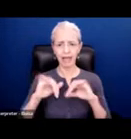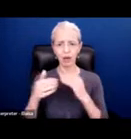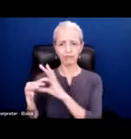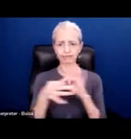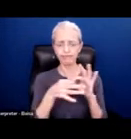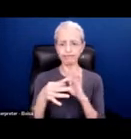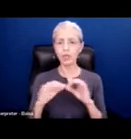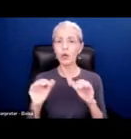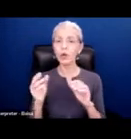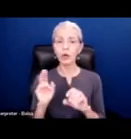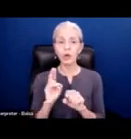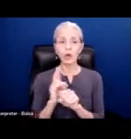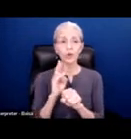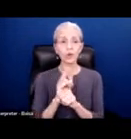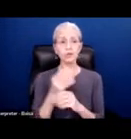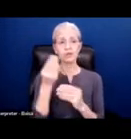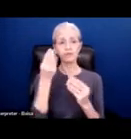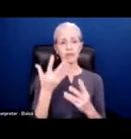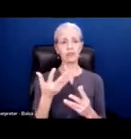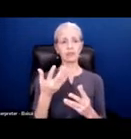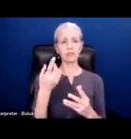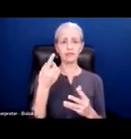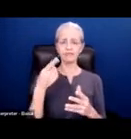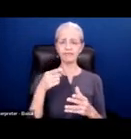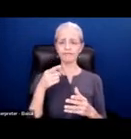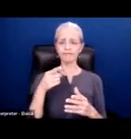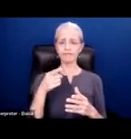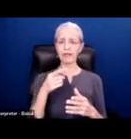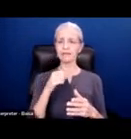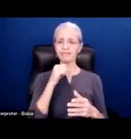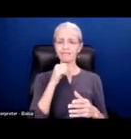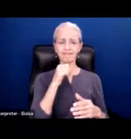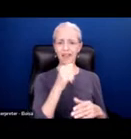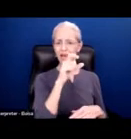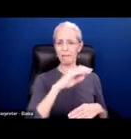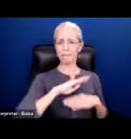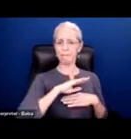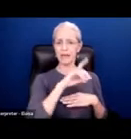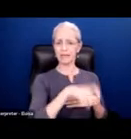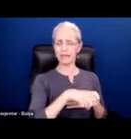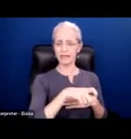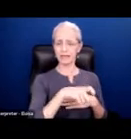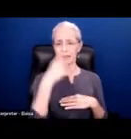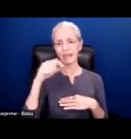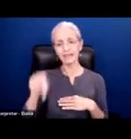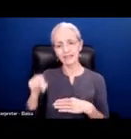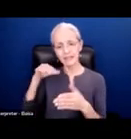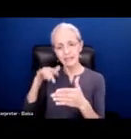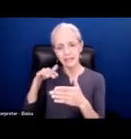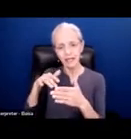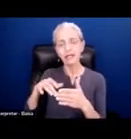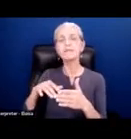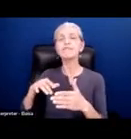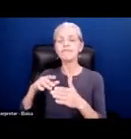because the outcomes that this study is exploring are person-reported outcomes. There have been